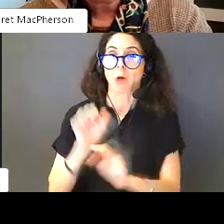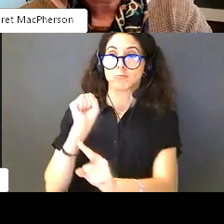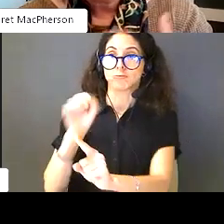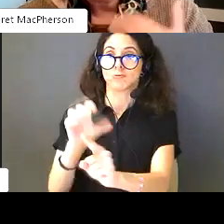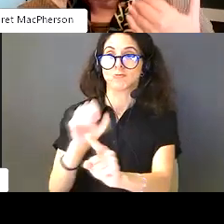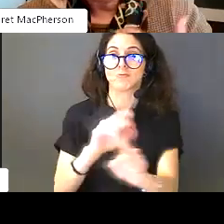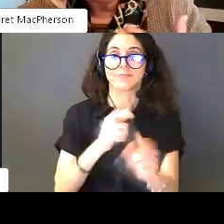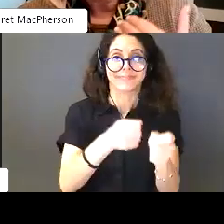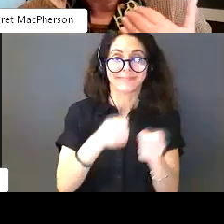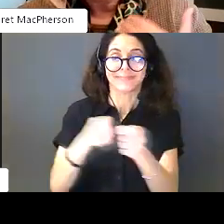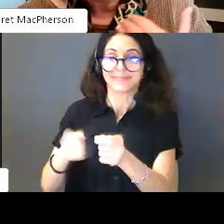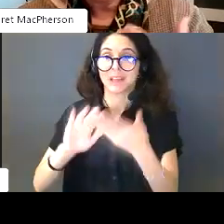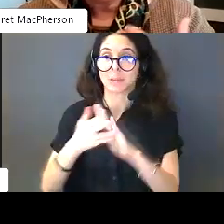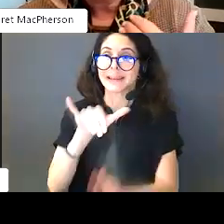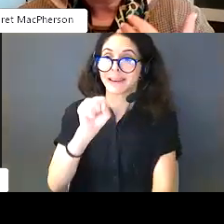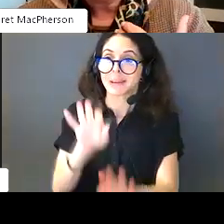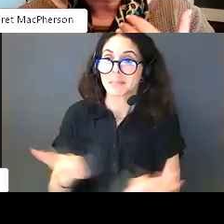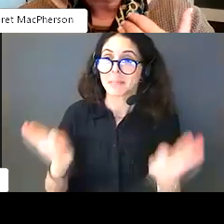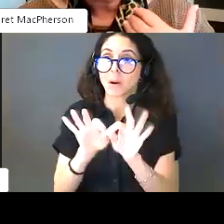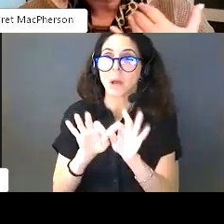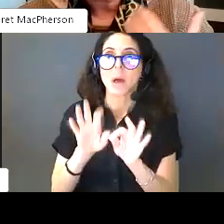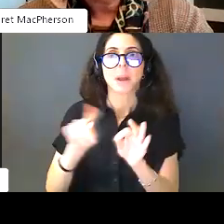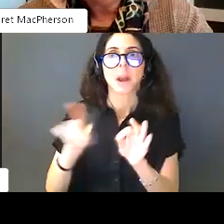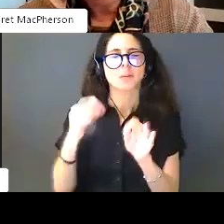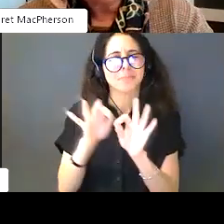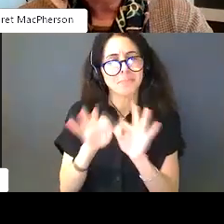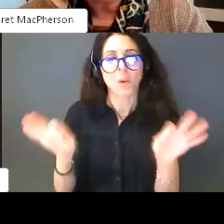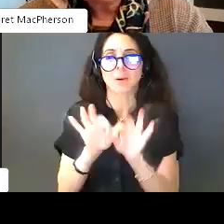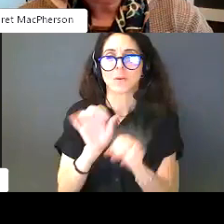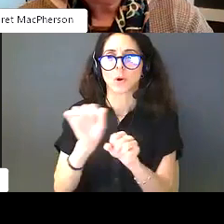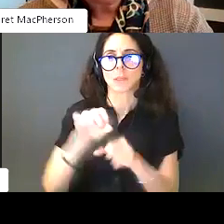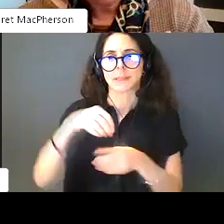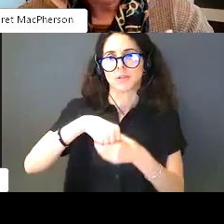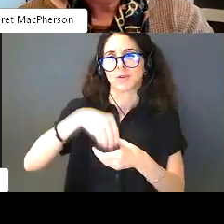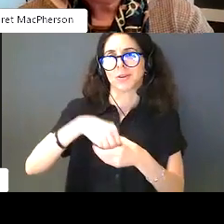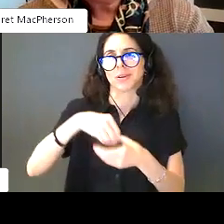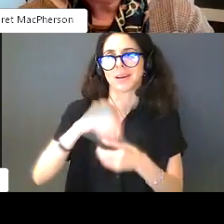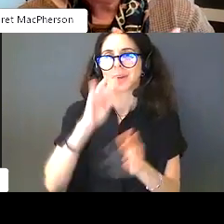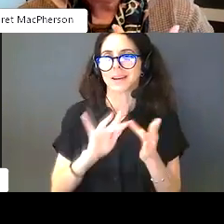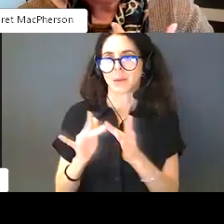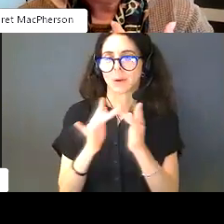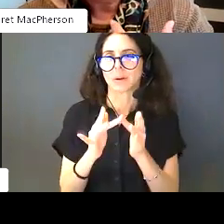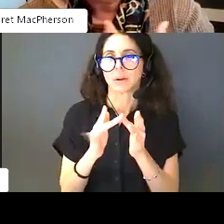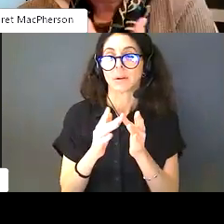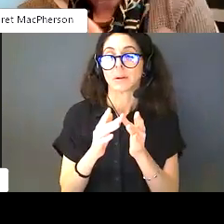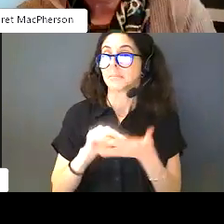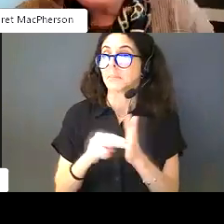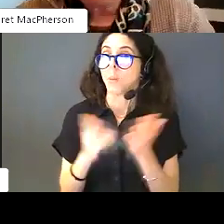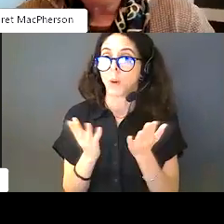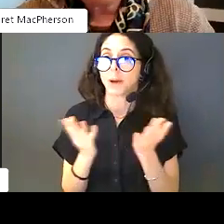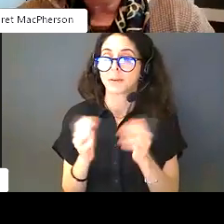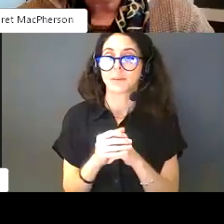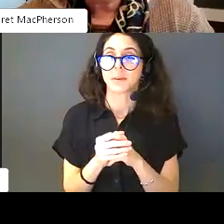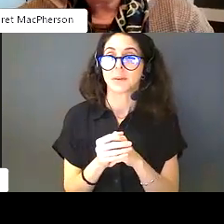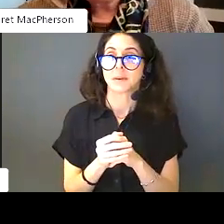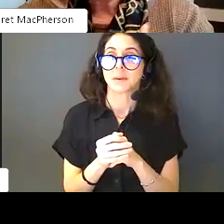in the community, but also the really important work, the internal work for the network about the care